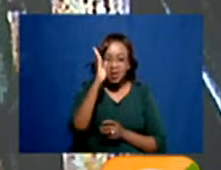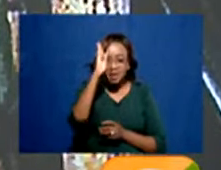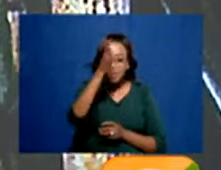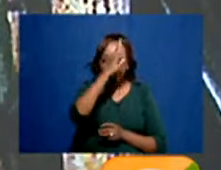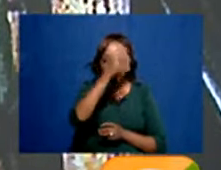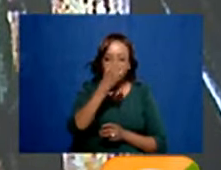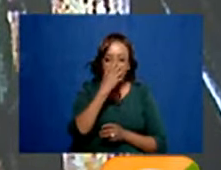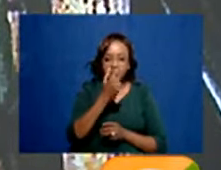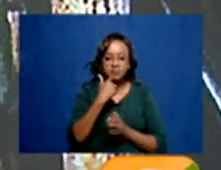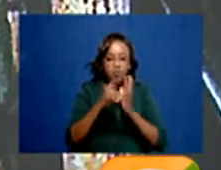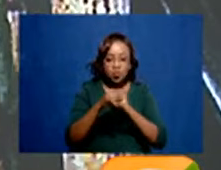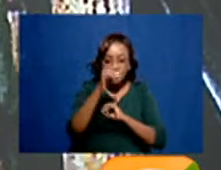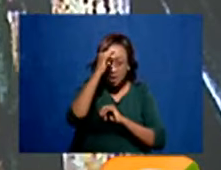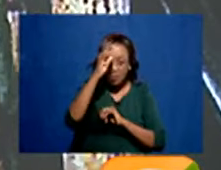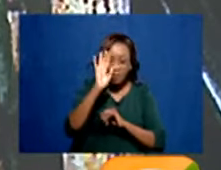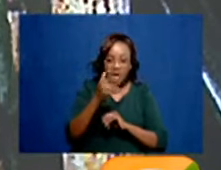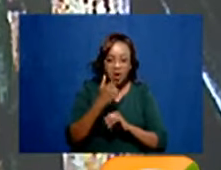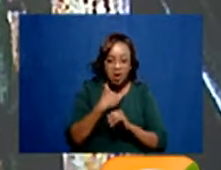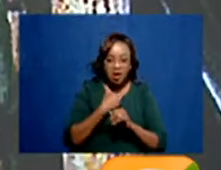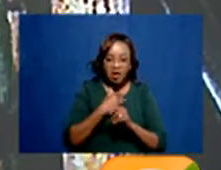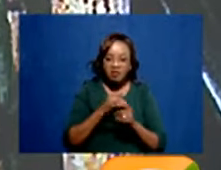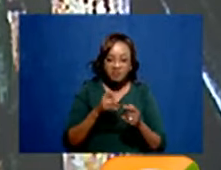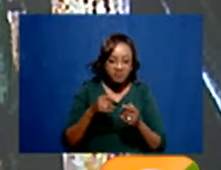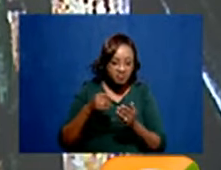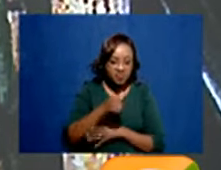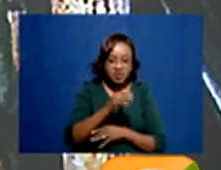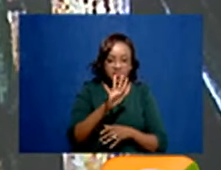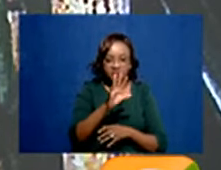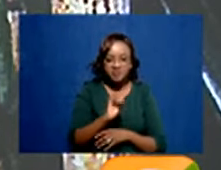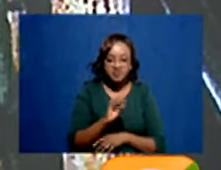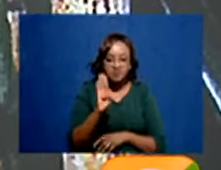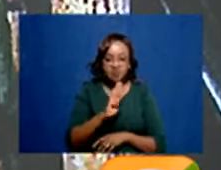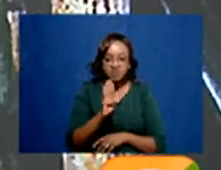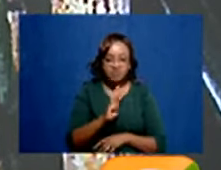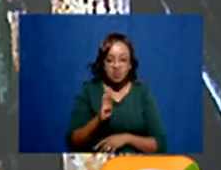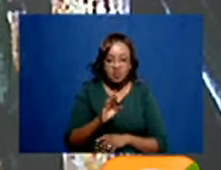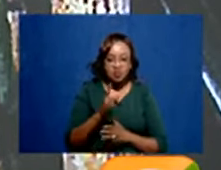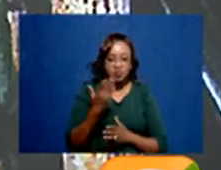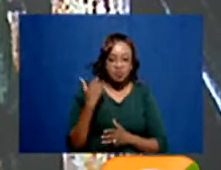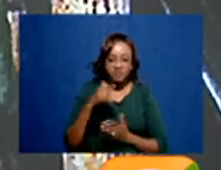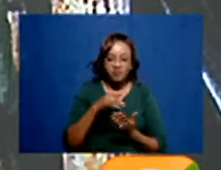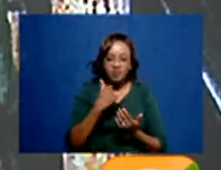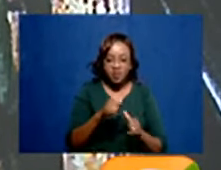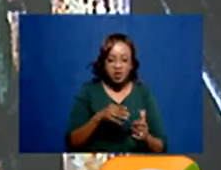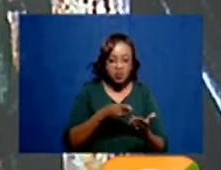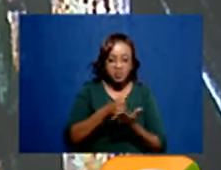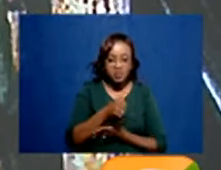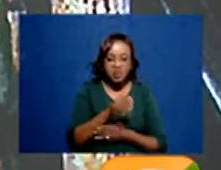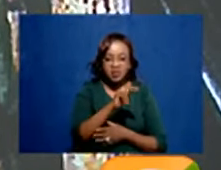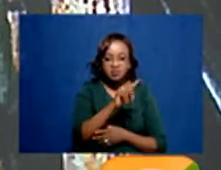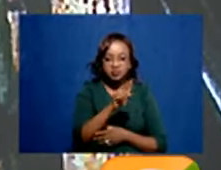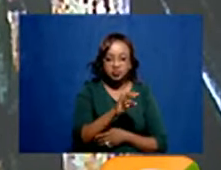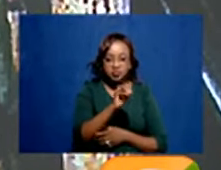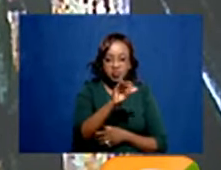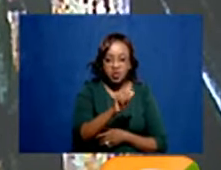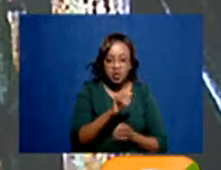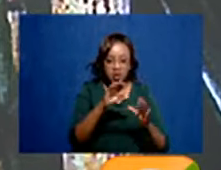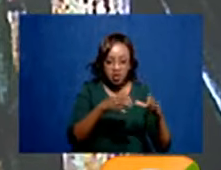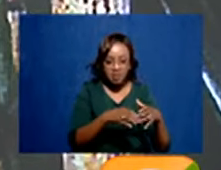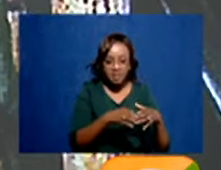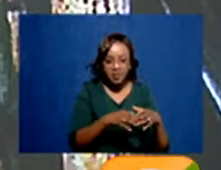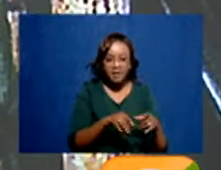Bungoma, Ruto said the government has written off the over 50 billion shilling debt owed by Nzoia Sugar Company, while at the same